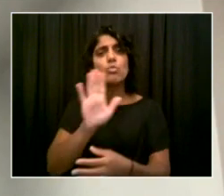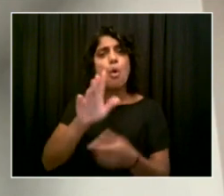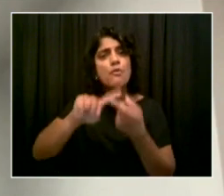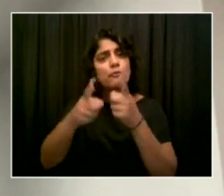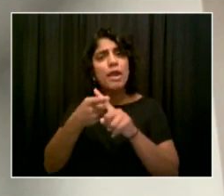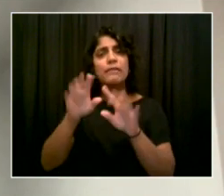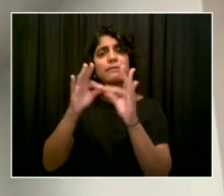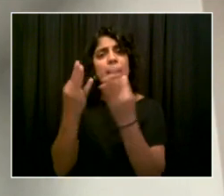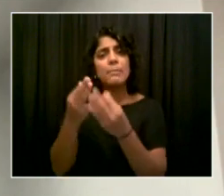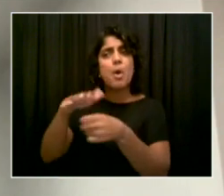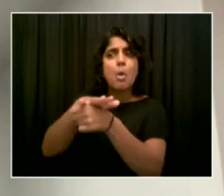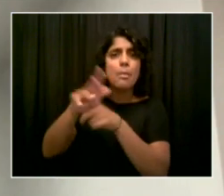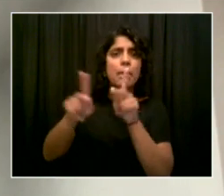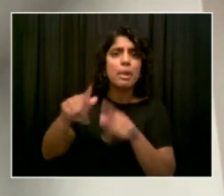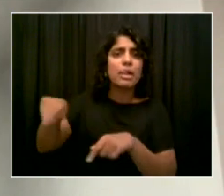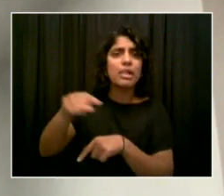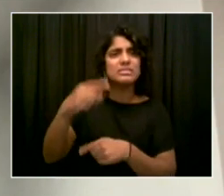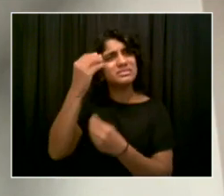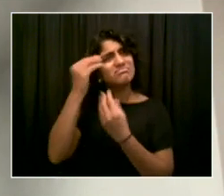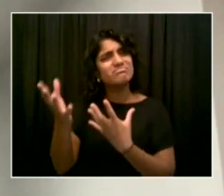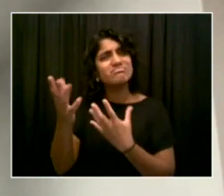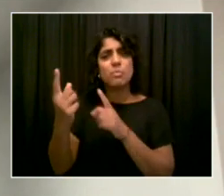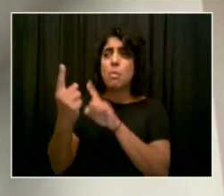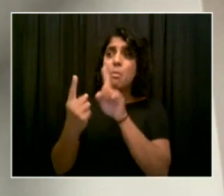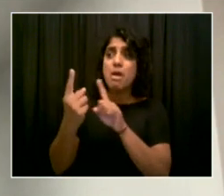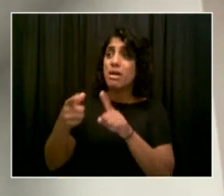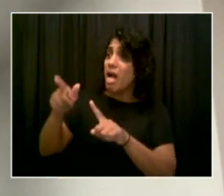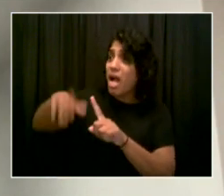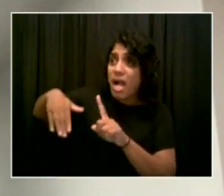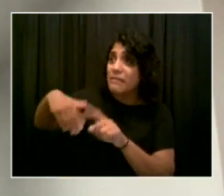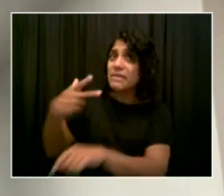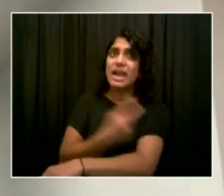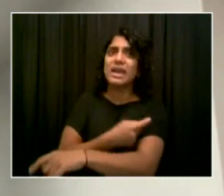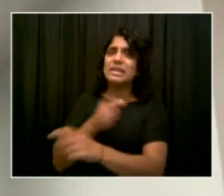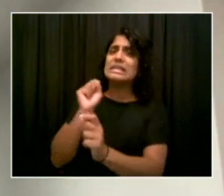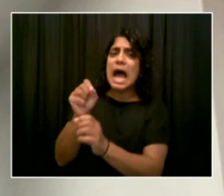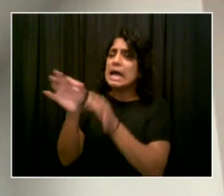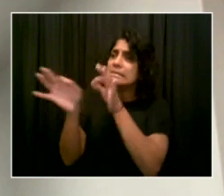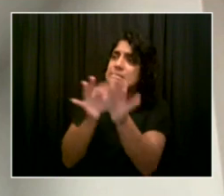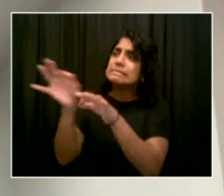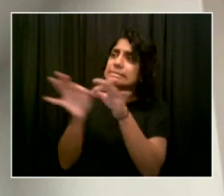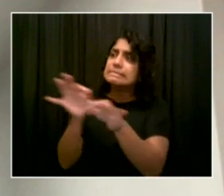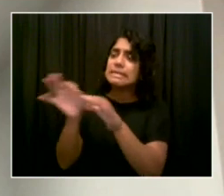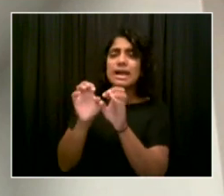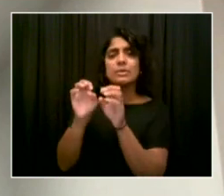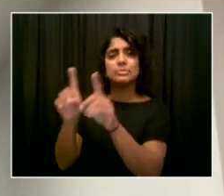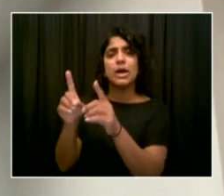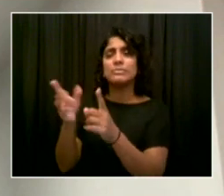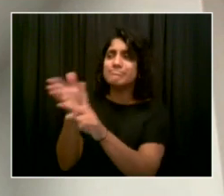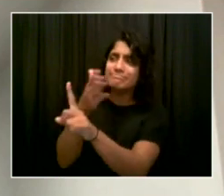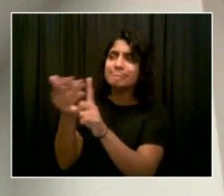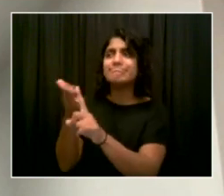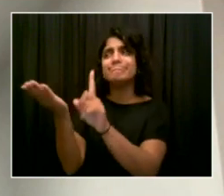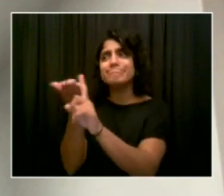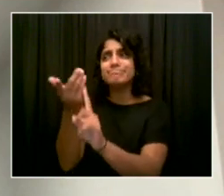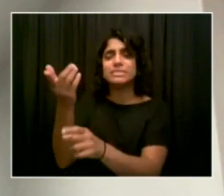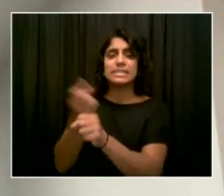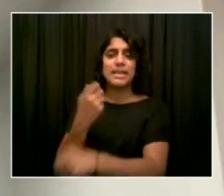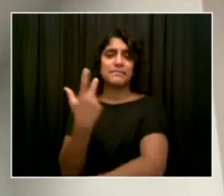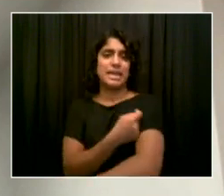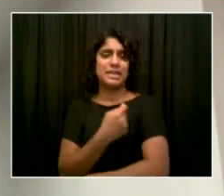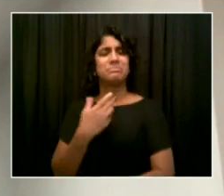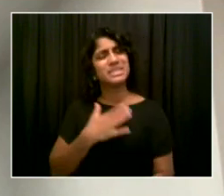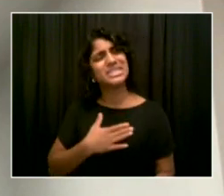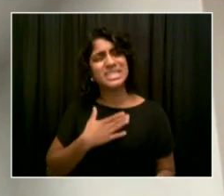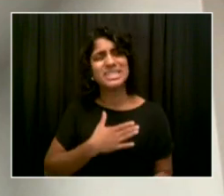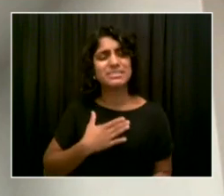mobilization that people can do, because we've seen what's happening in other parts of the world where this spreads very rapidly among unvaccinated people. And we